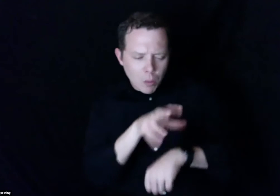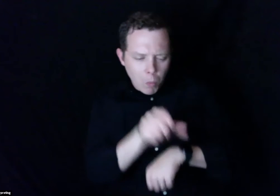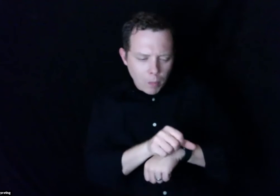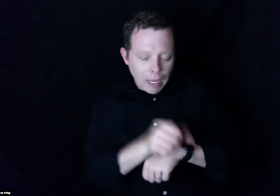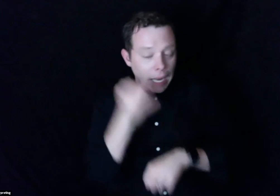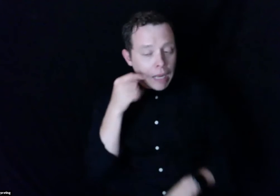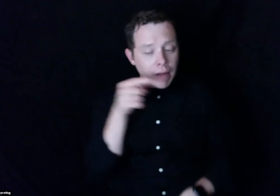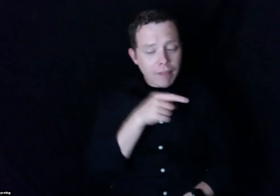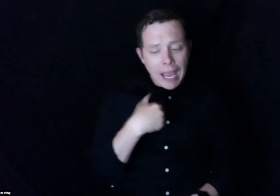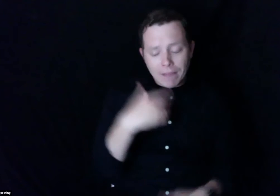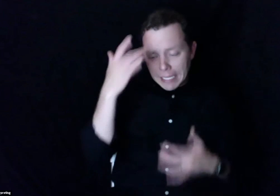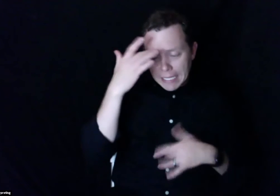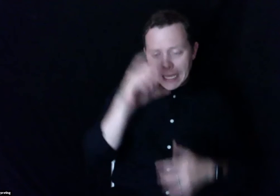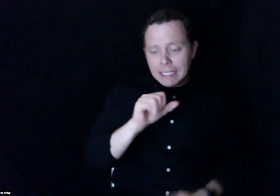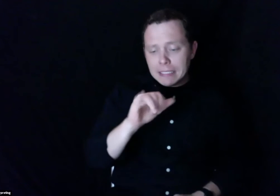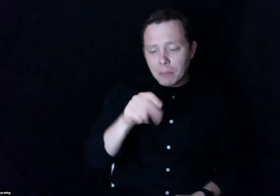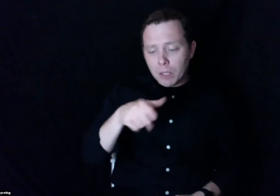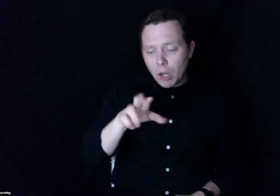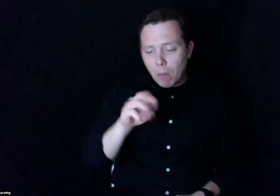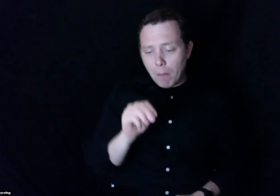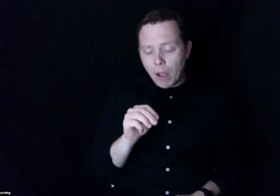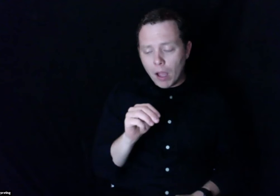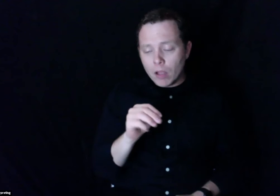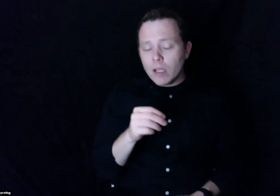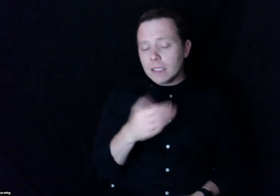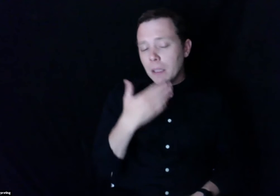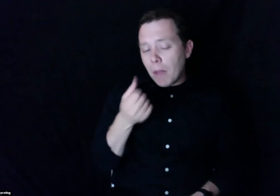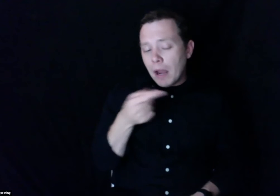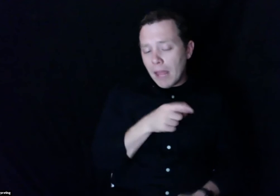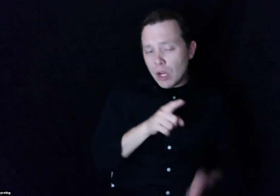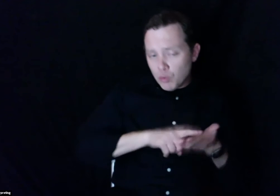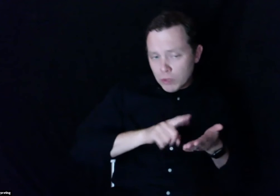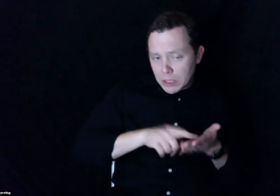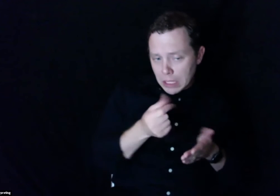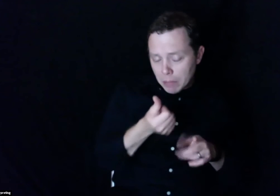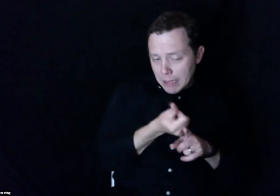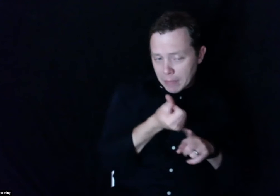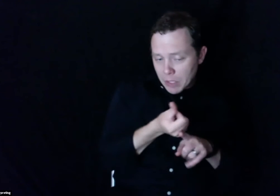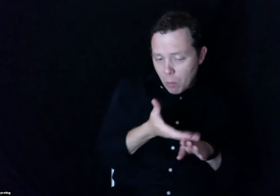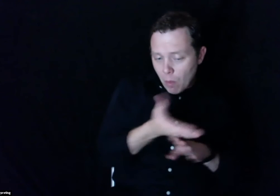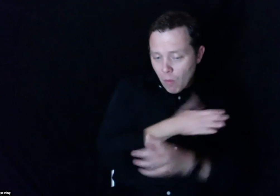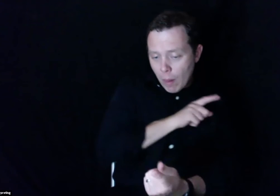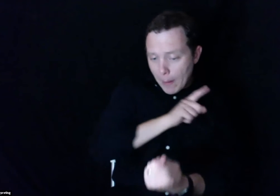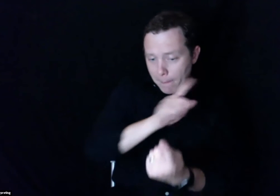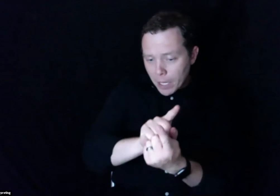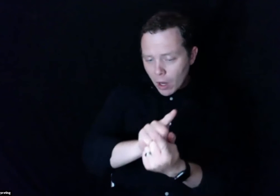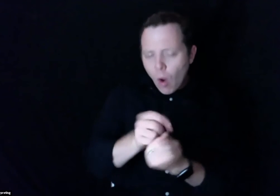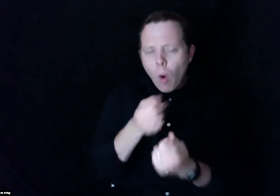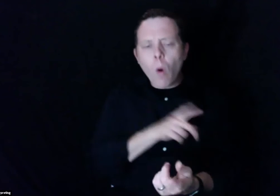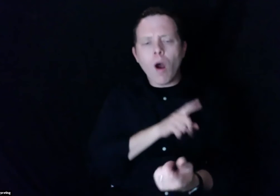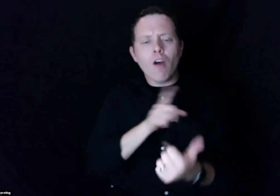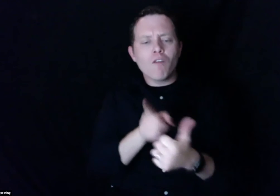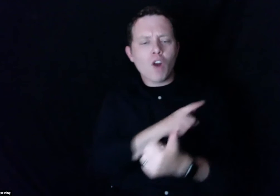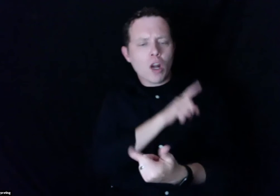they do some research on their own or wait until after they've spoken to you to start that